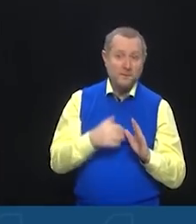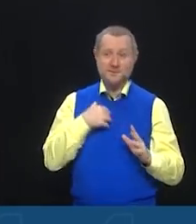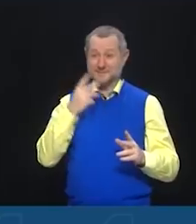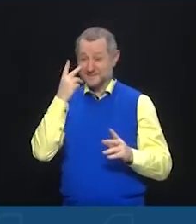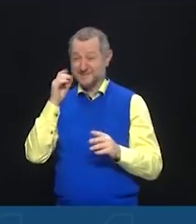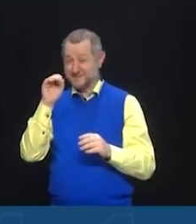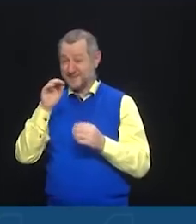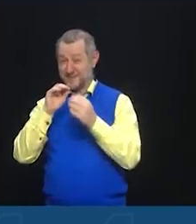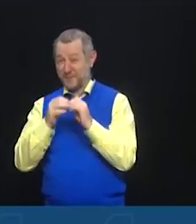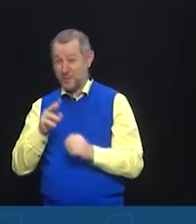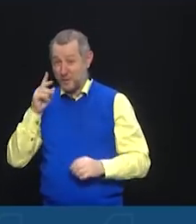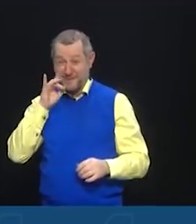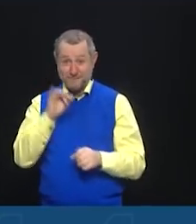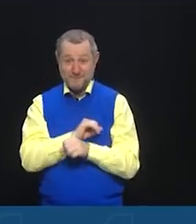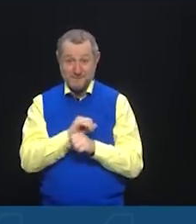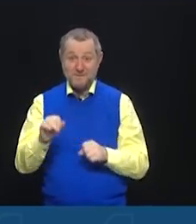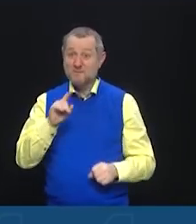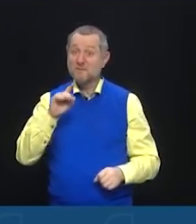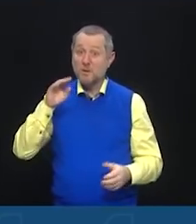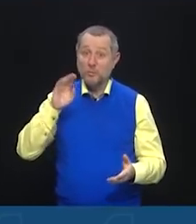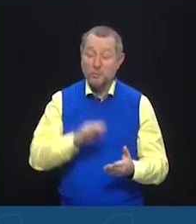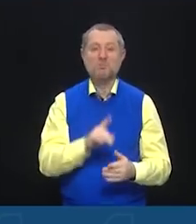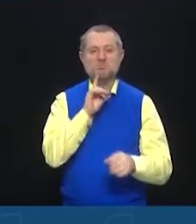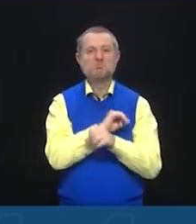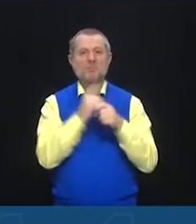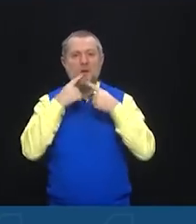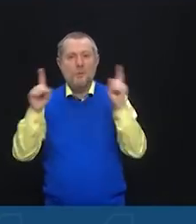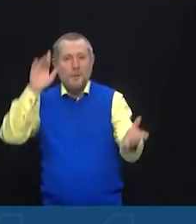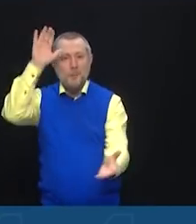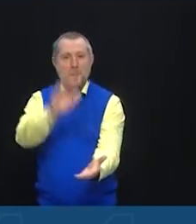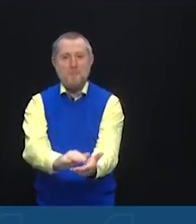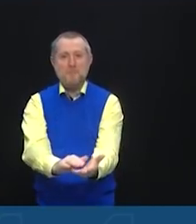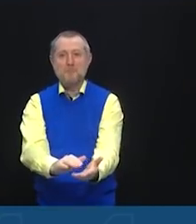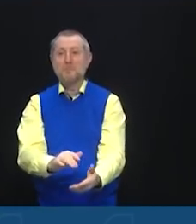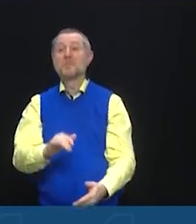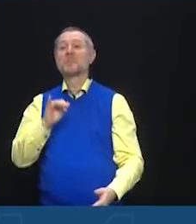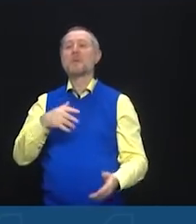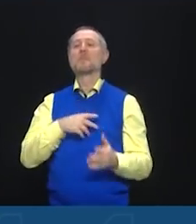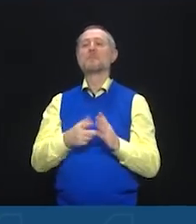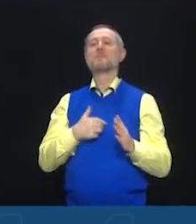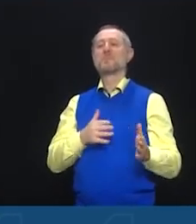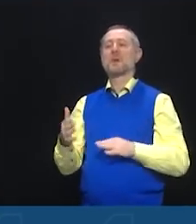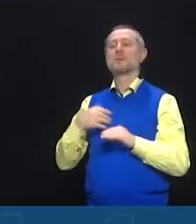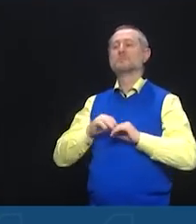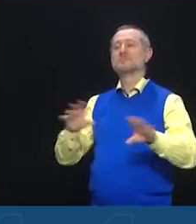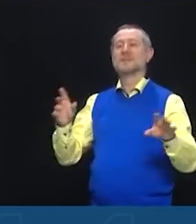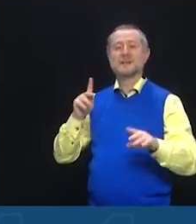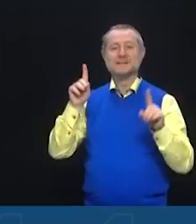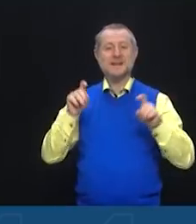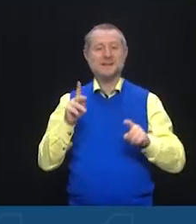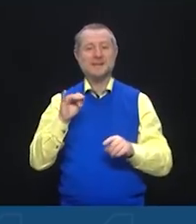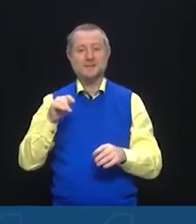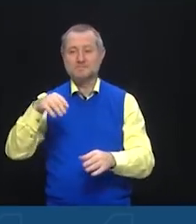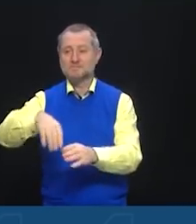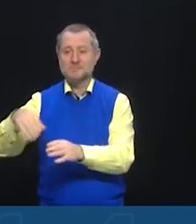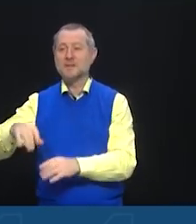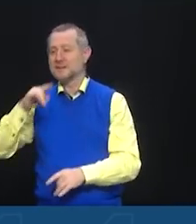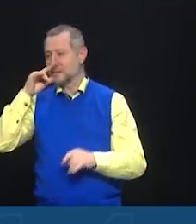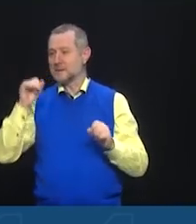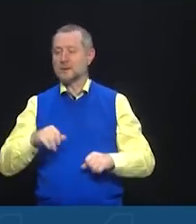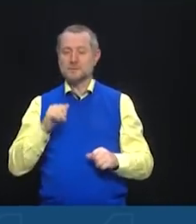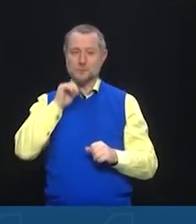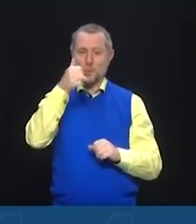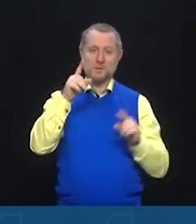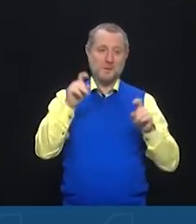they hold, and they have held. And we said we wanted to get test kits to students. The children will be tested tomorrow because of our effort, before they go